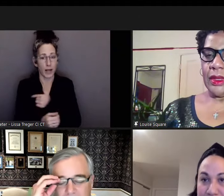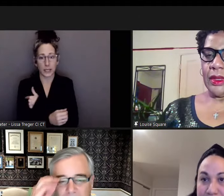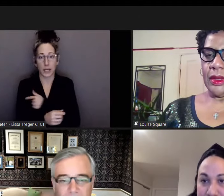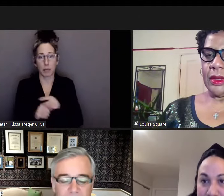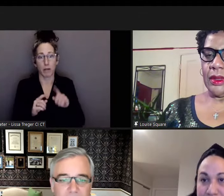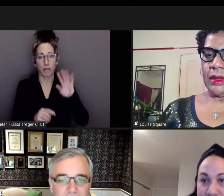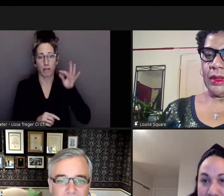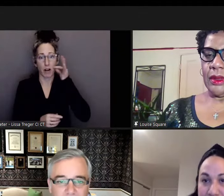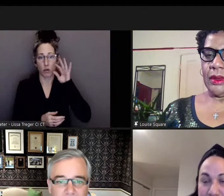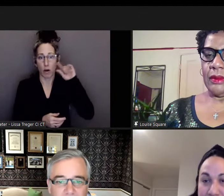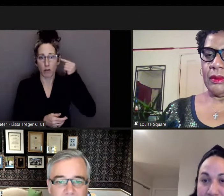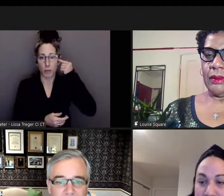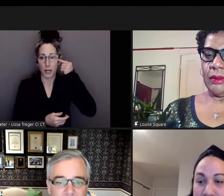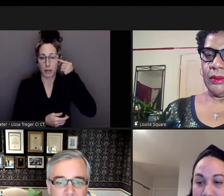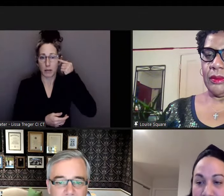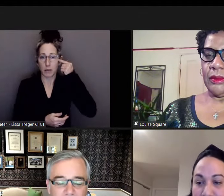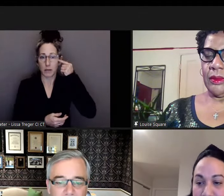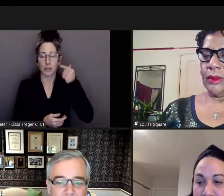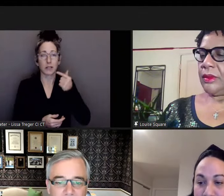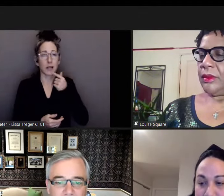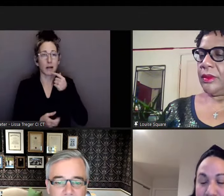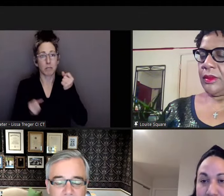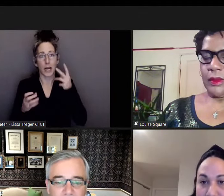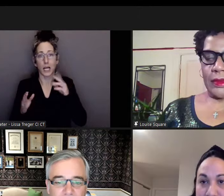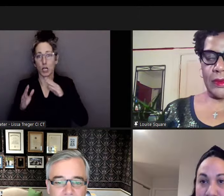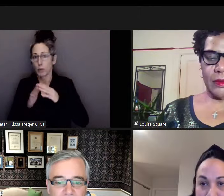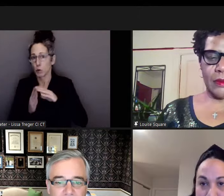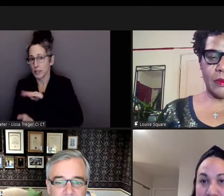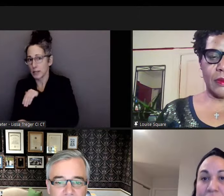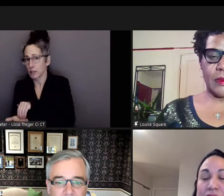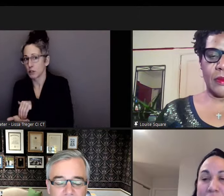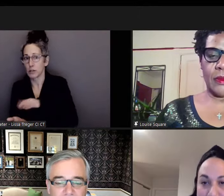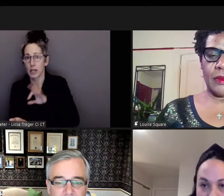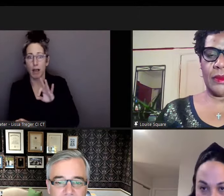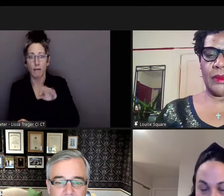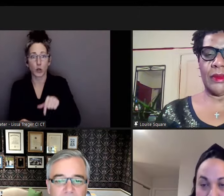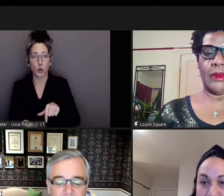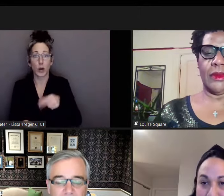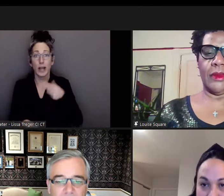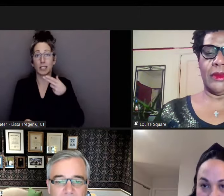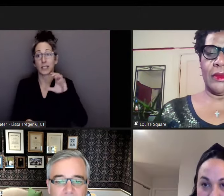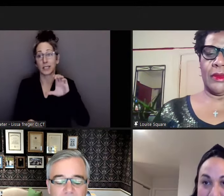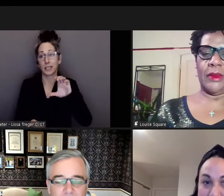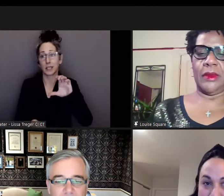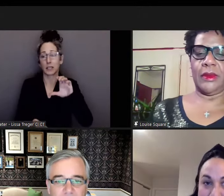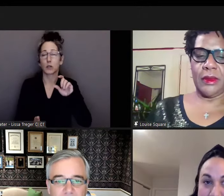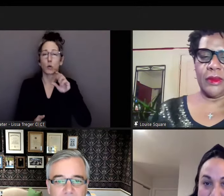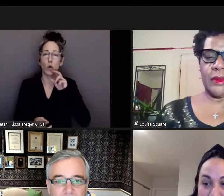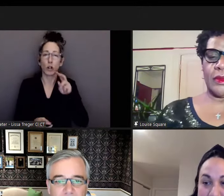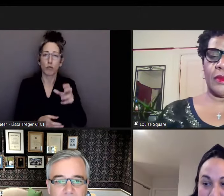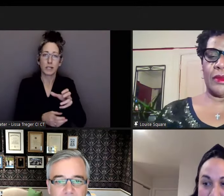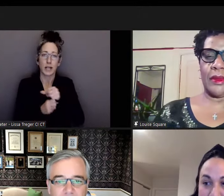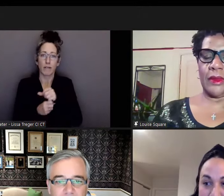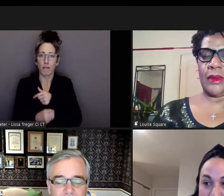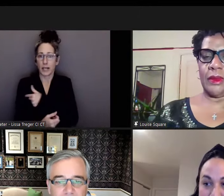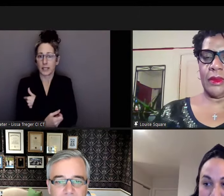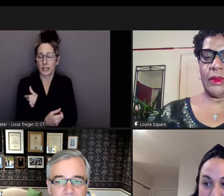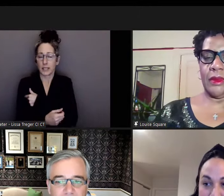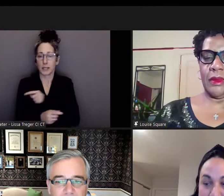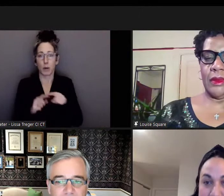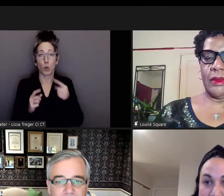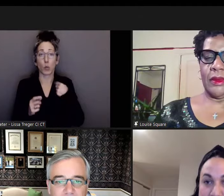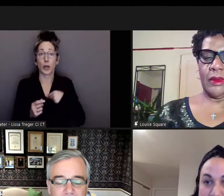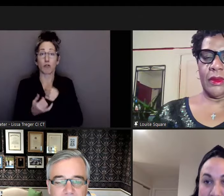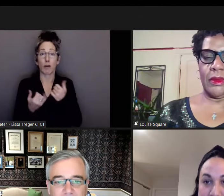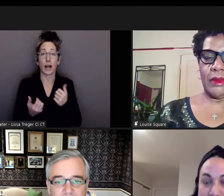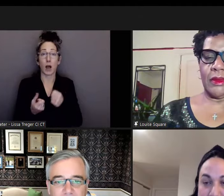just designated a lot of community centers and FQHC as hubs to be receiving vaccines. And what we're seeing is that we are advocating